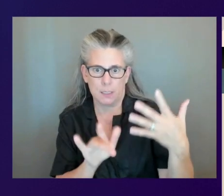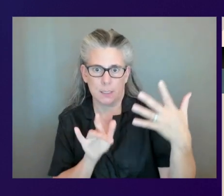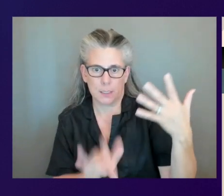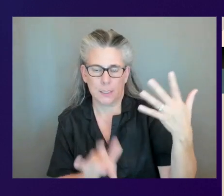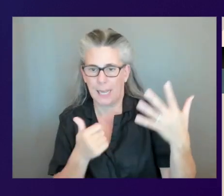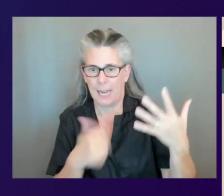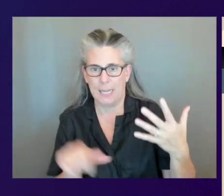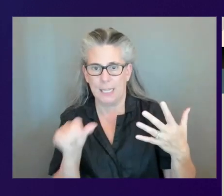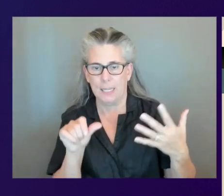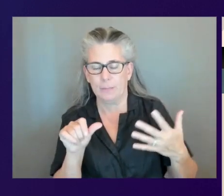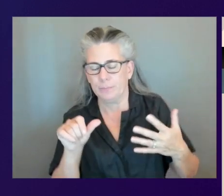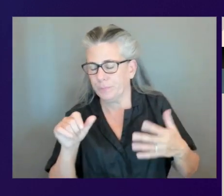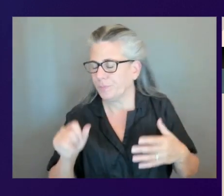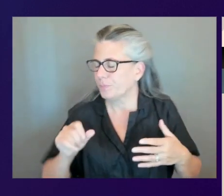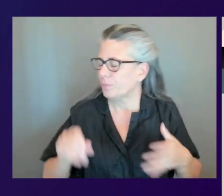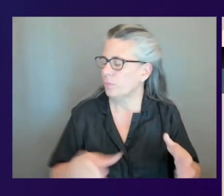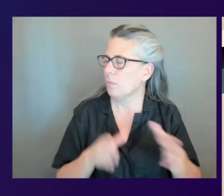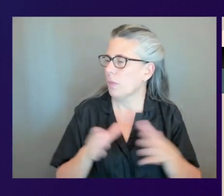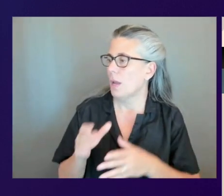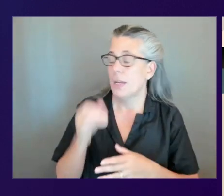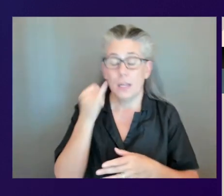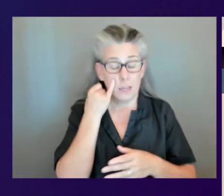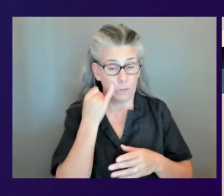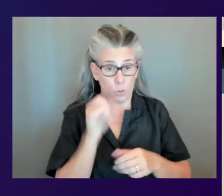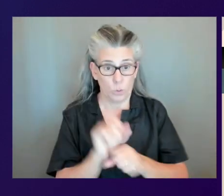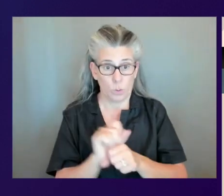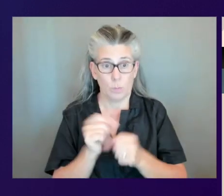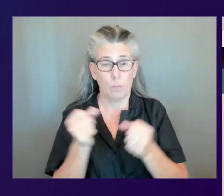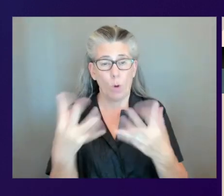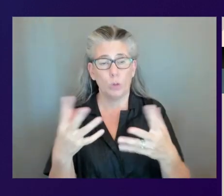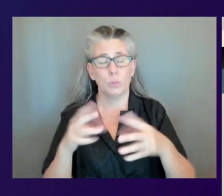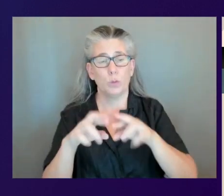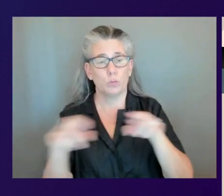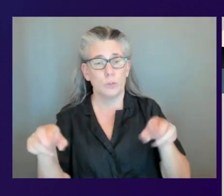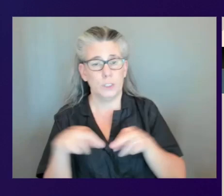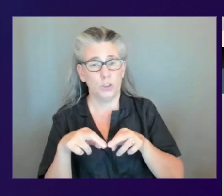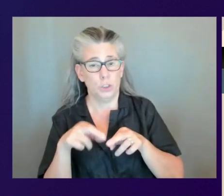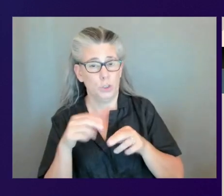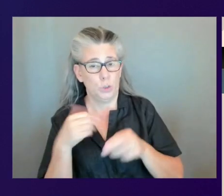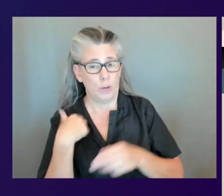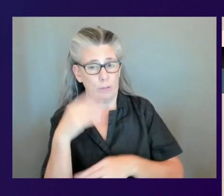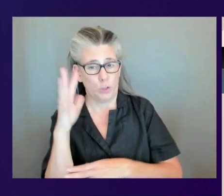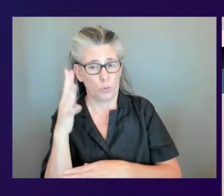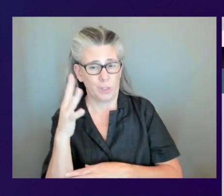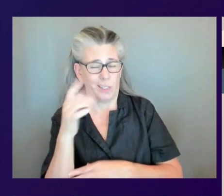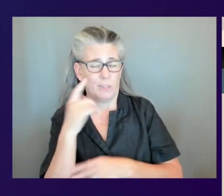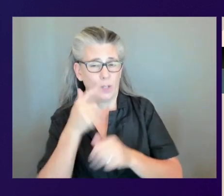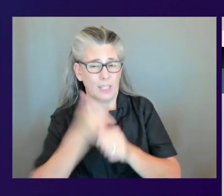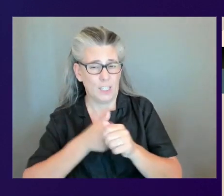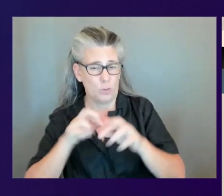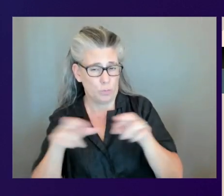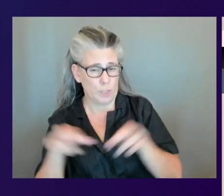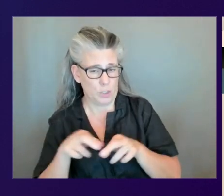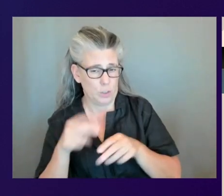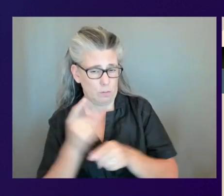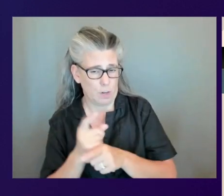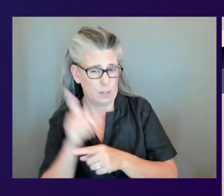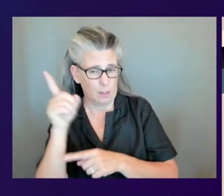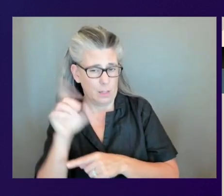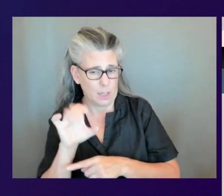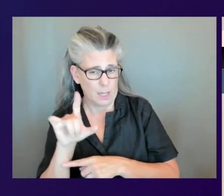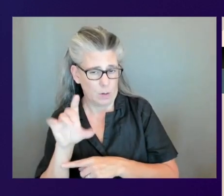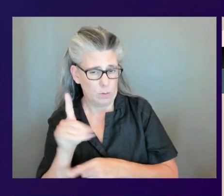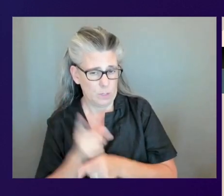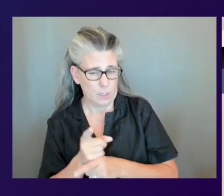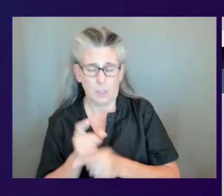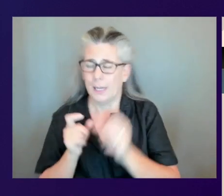in multiple regions, you would have an entry for each region on the public cloud. I think so, yeah. I think it's, up to the user